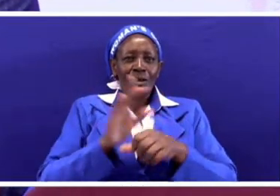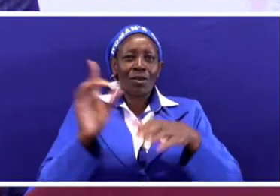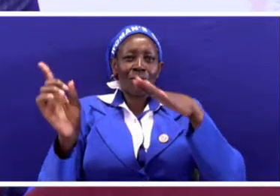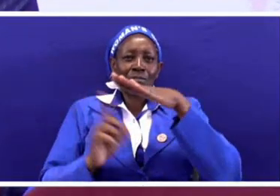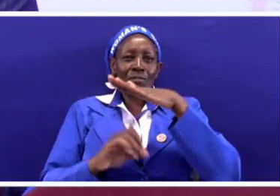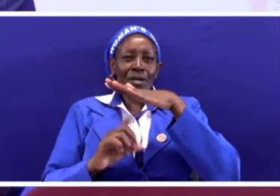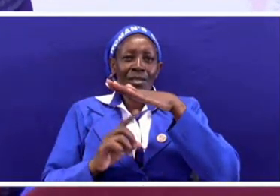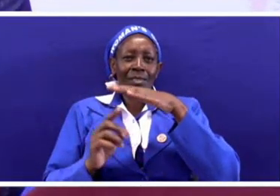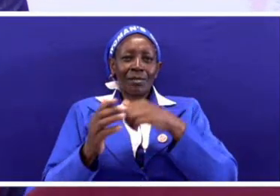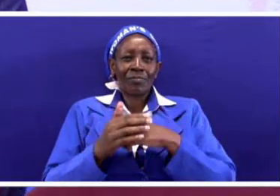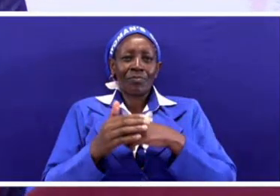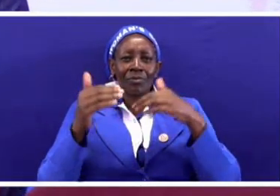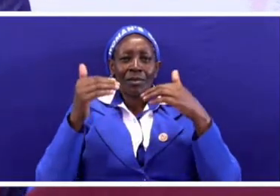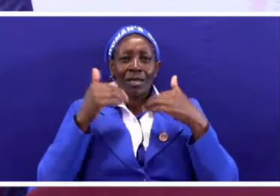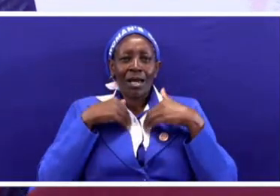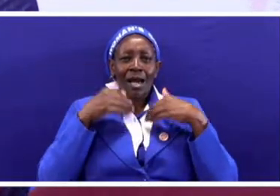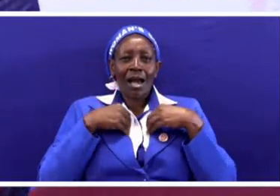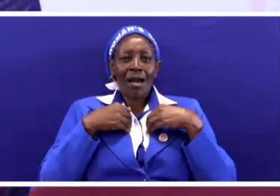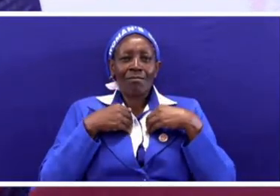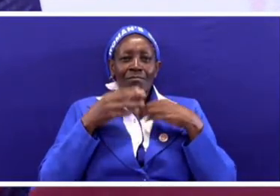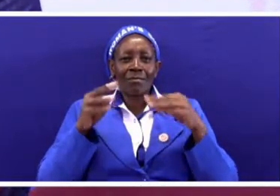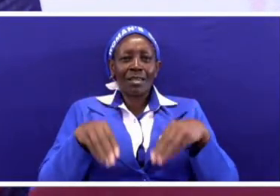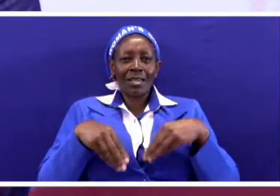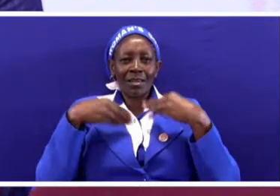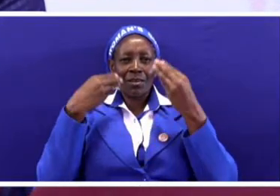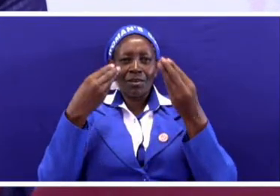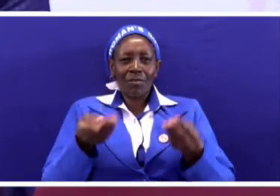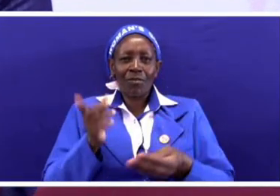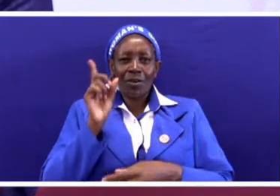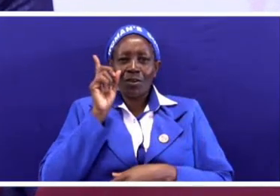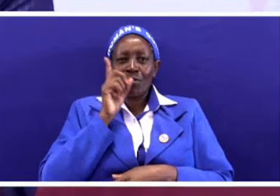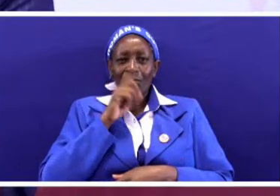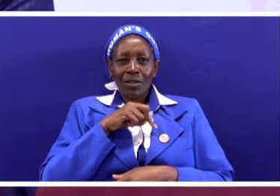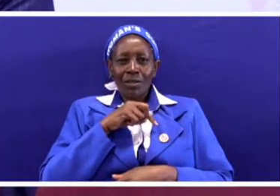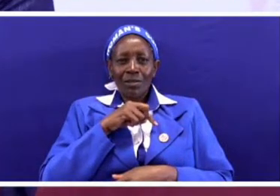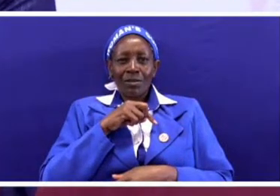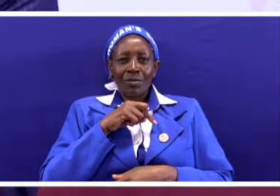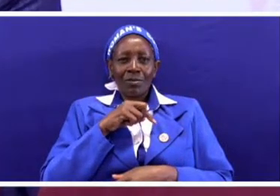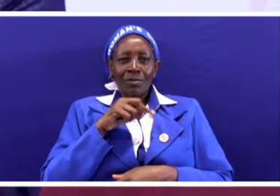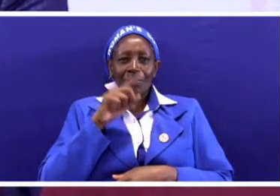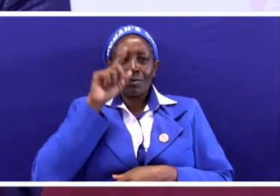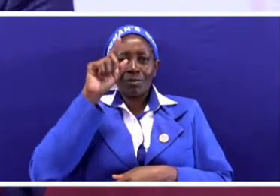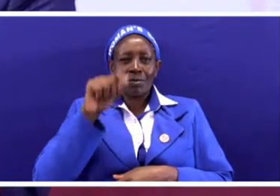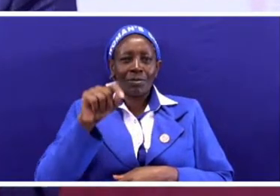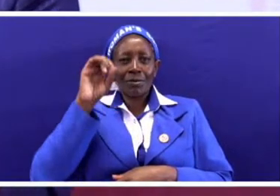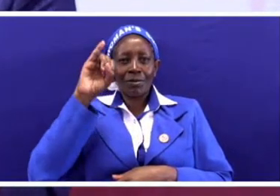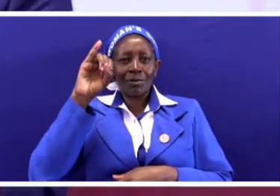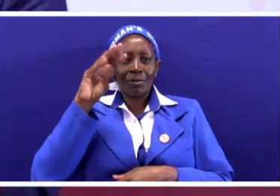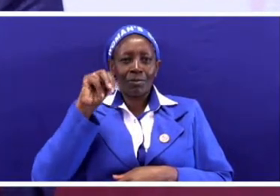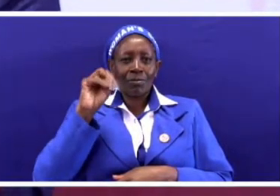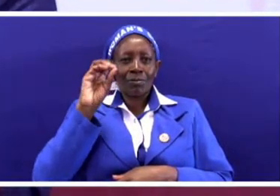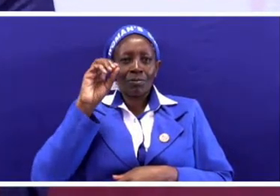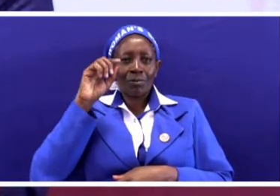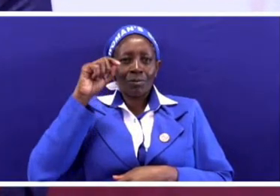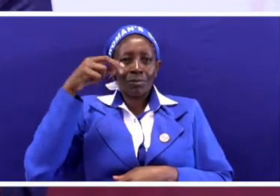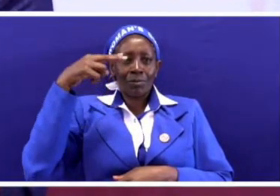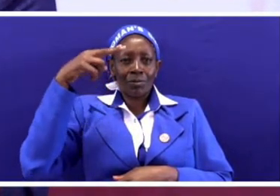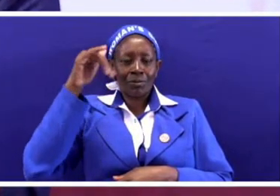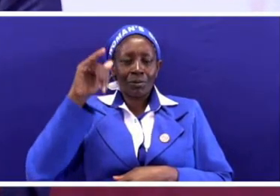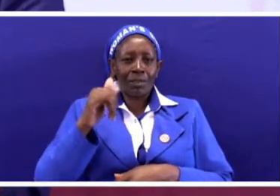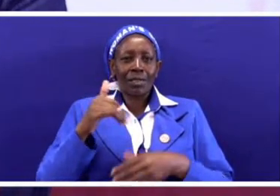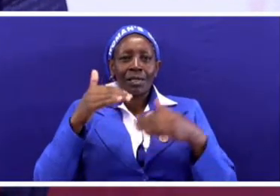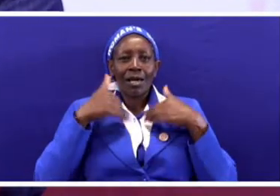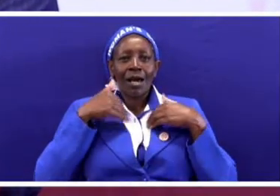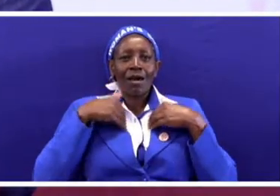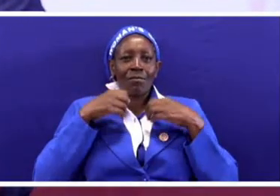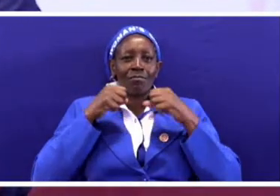out as a drink offering, Paul says to Timothy in 2 Timothy 4. And the time of my departure has come. I have fought the good fight.